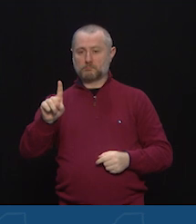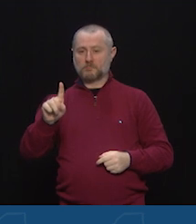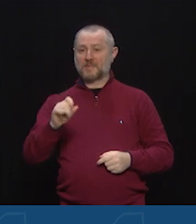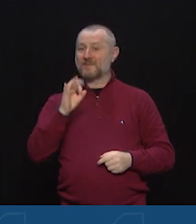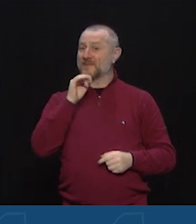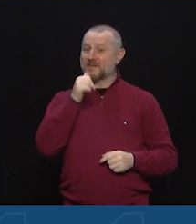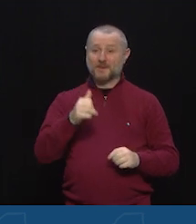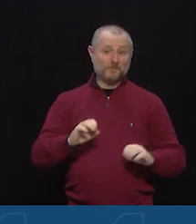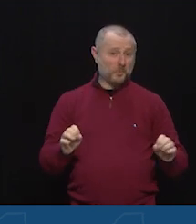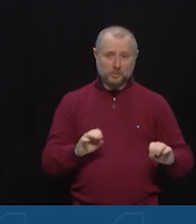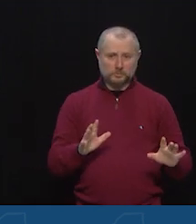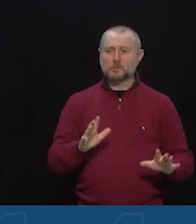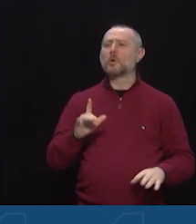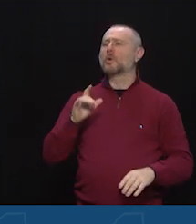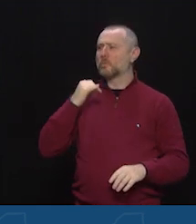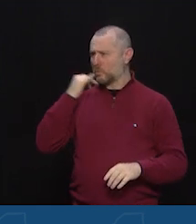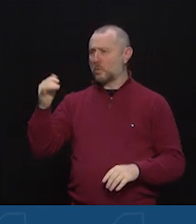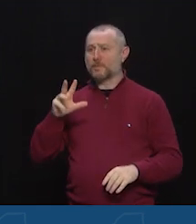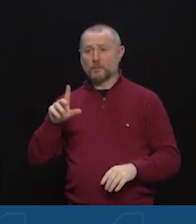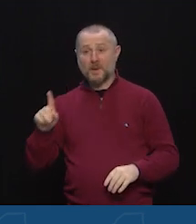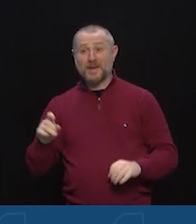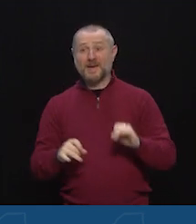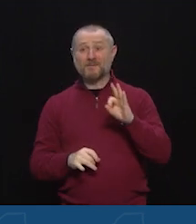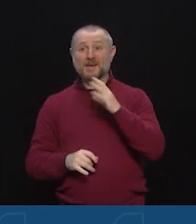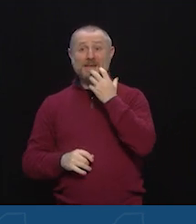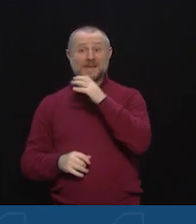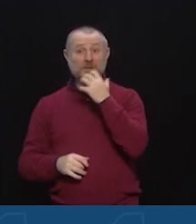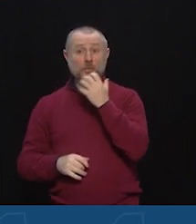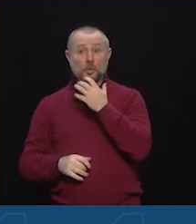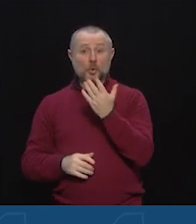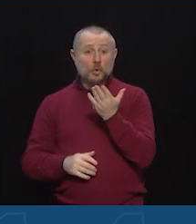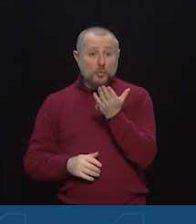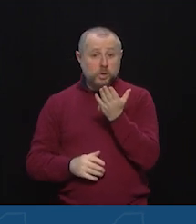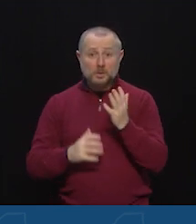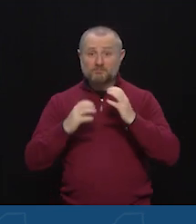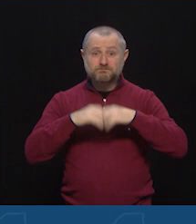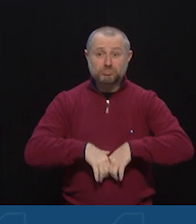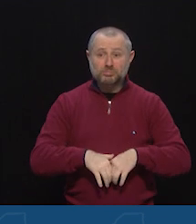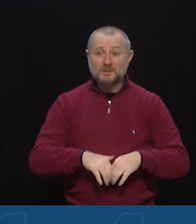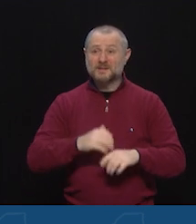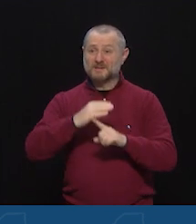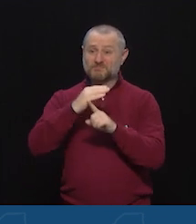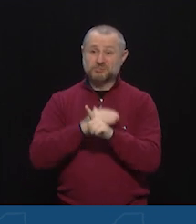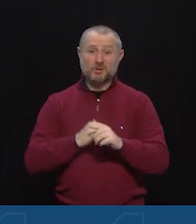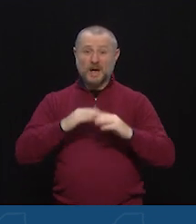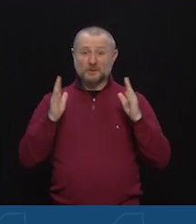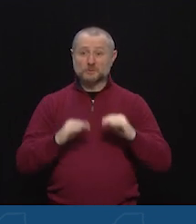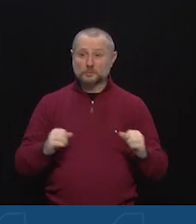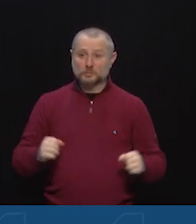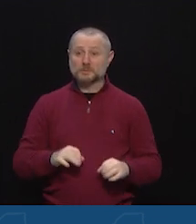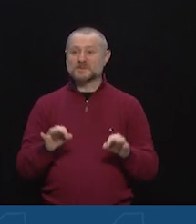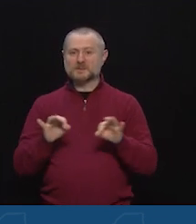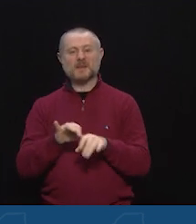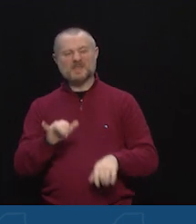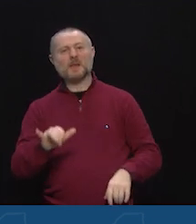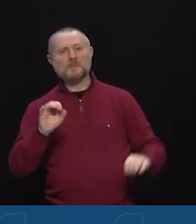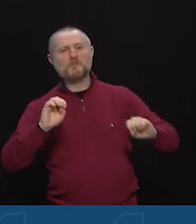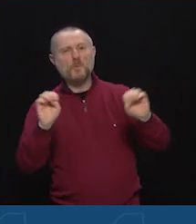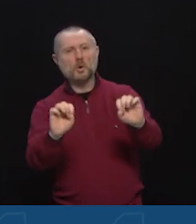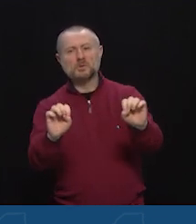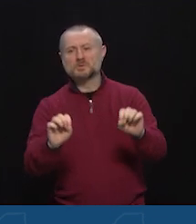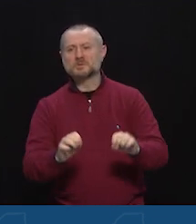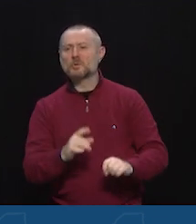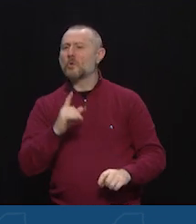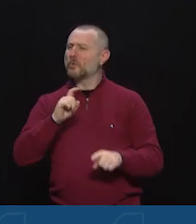emergency. And if your heat is going out, that is going to quickly become an emergency in these